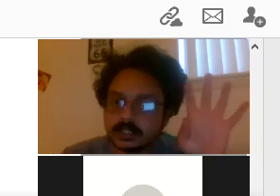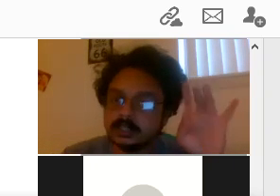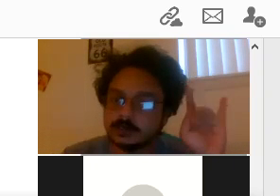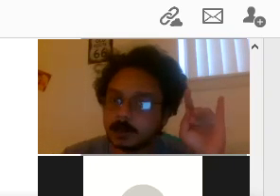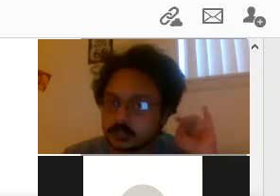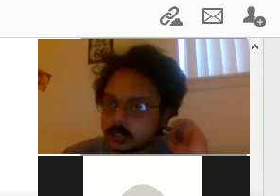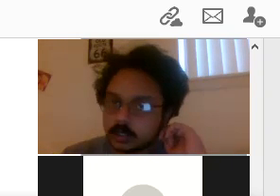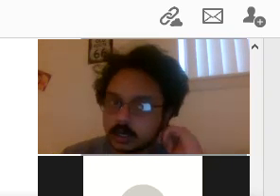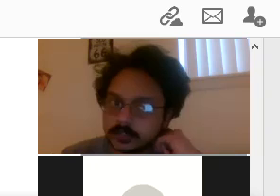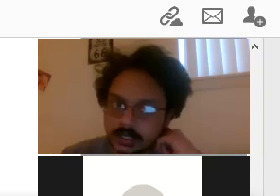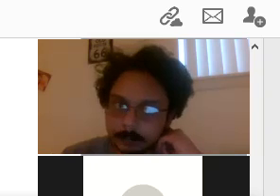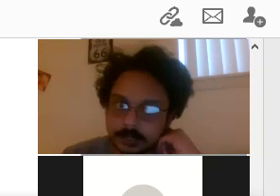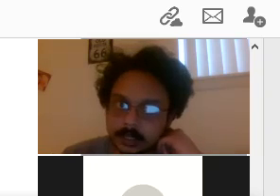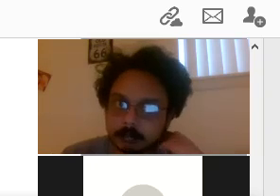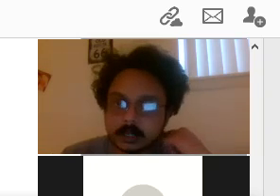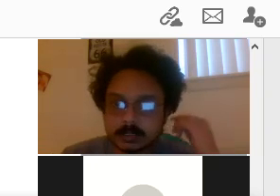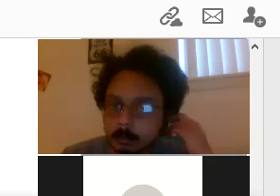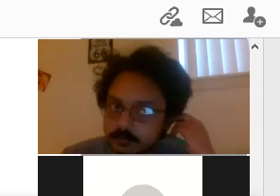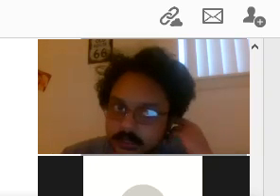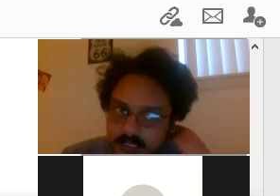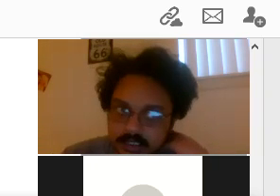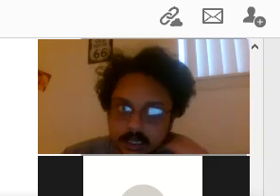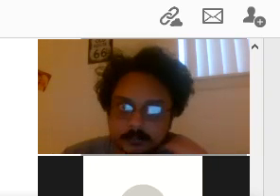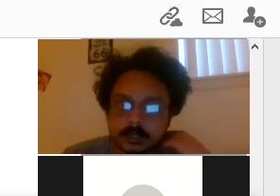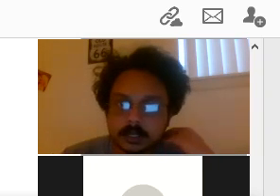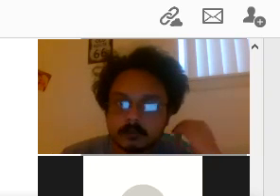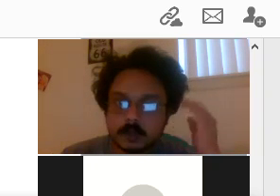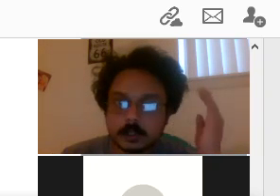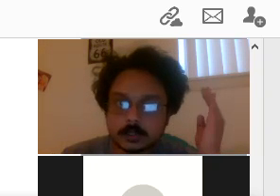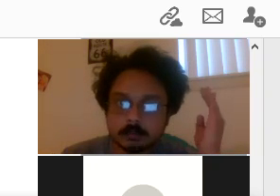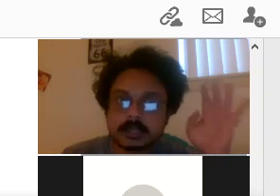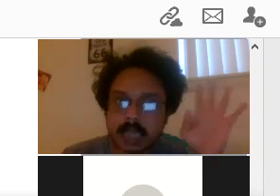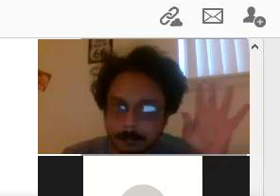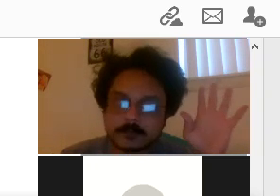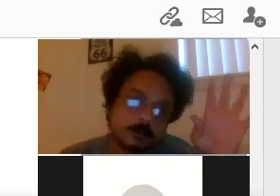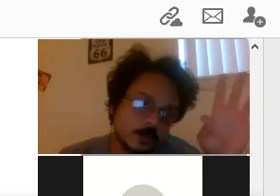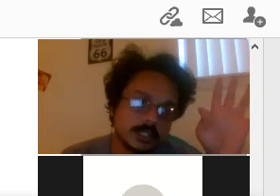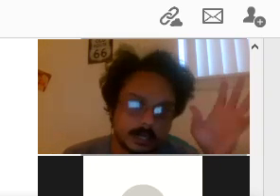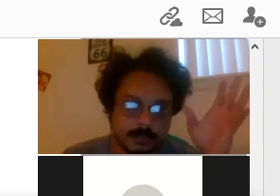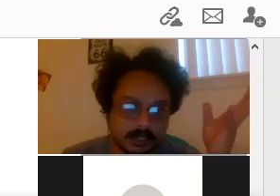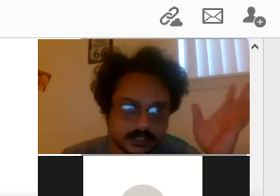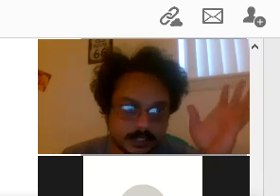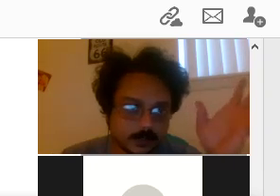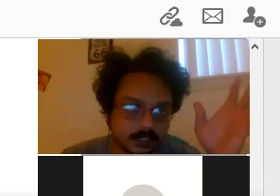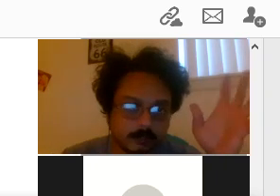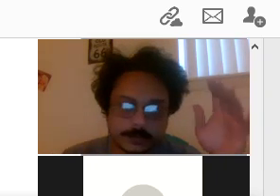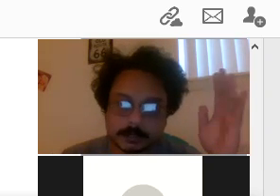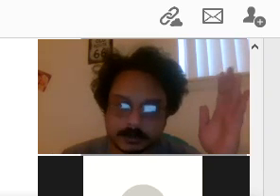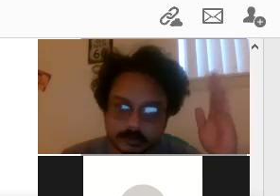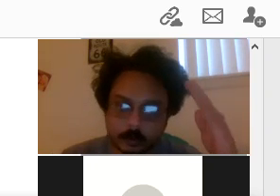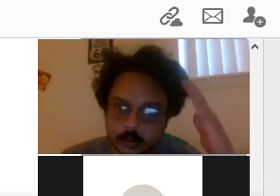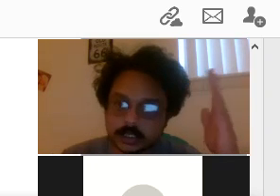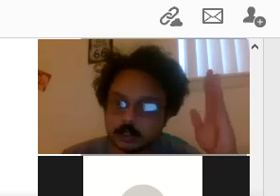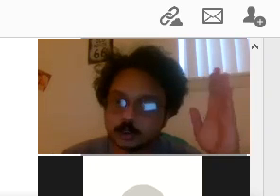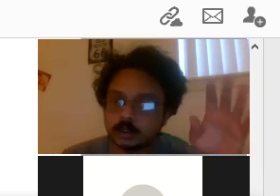equation is within these bounds of theta. Because remember, for theta, we also, apart from using the limit, yes, Yaswanti and Vamsi,